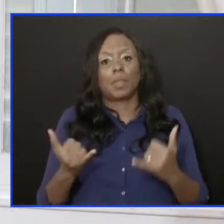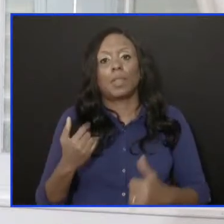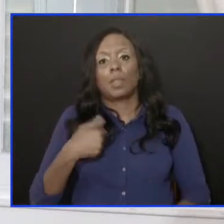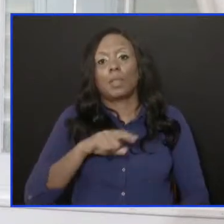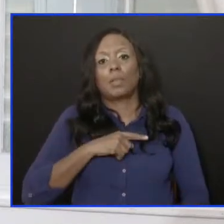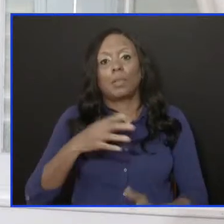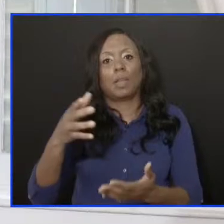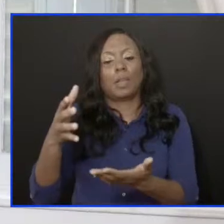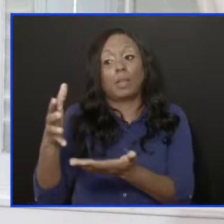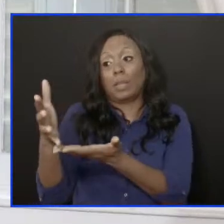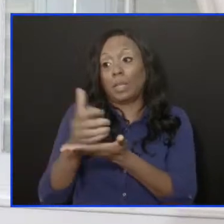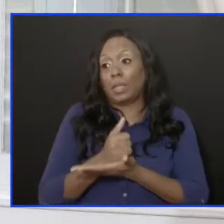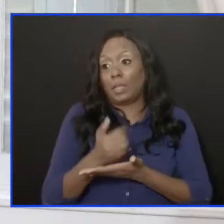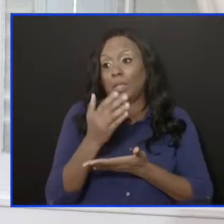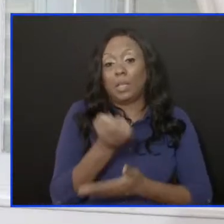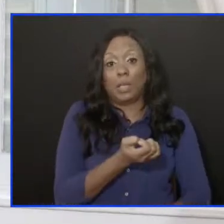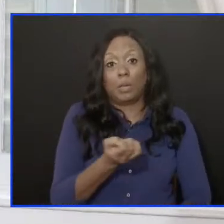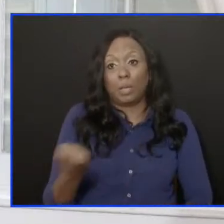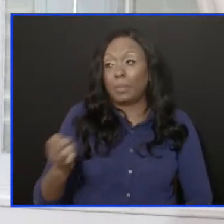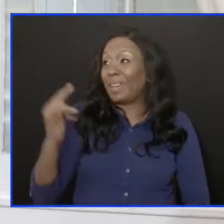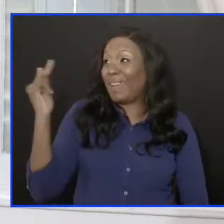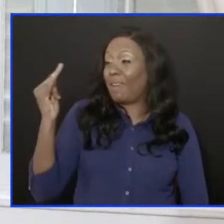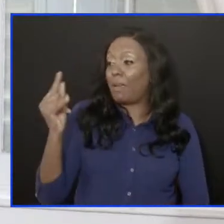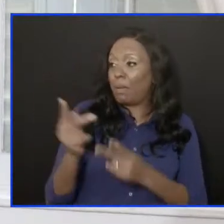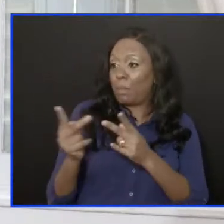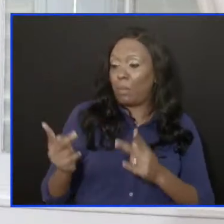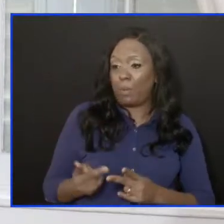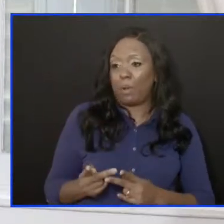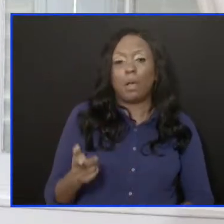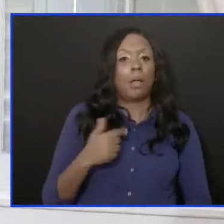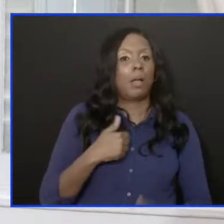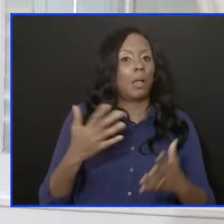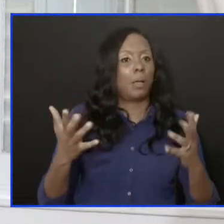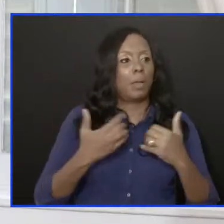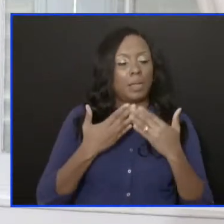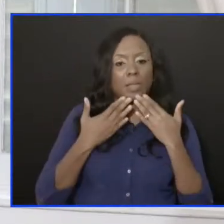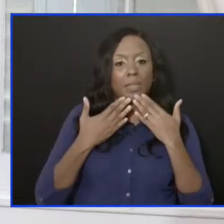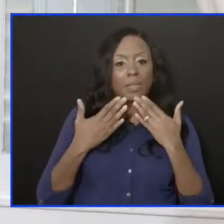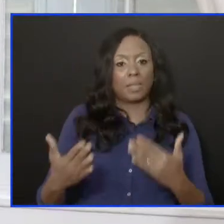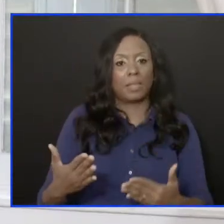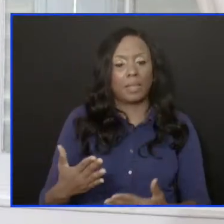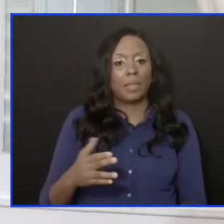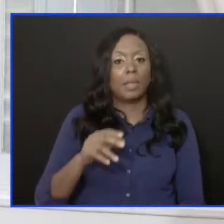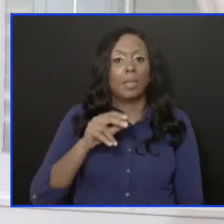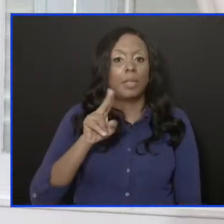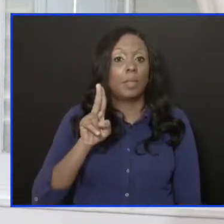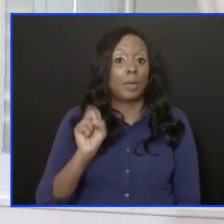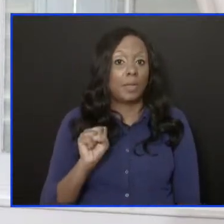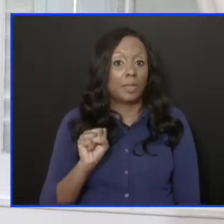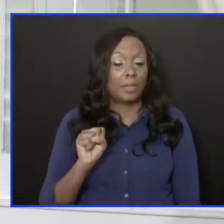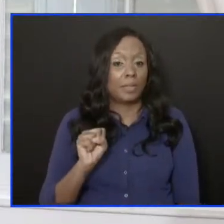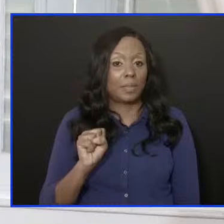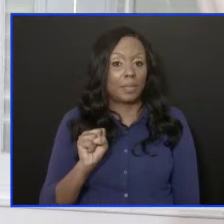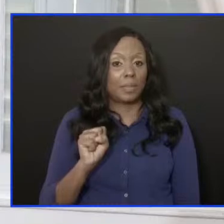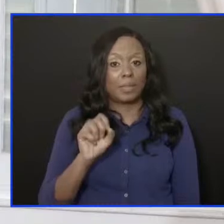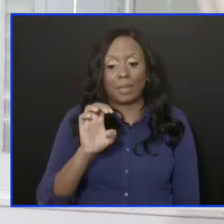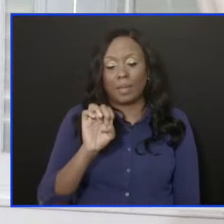and on behalf of the government of Barbados, I would like to thank the United States